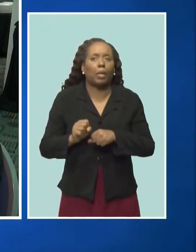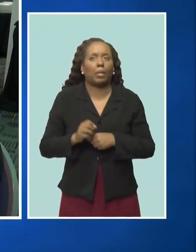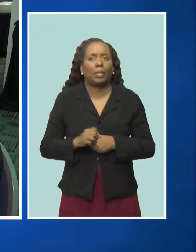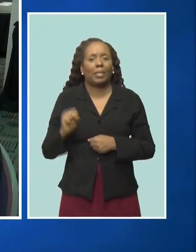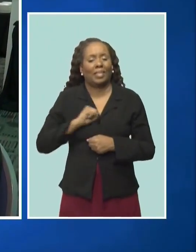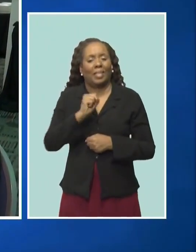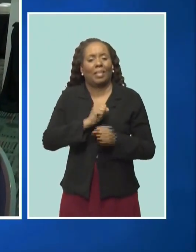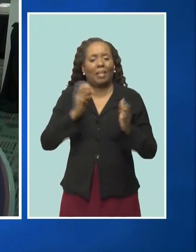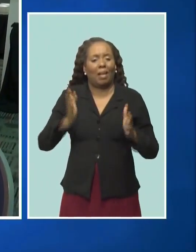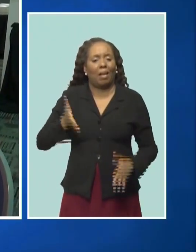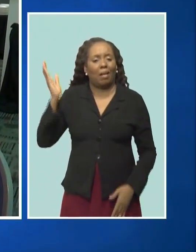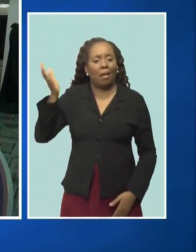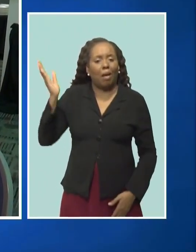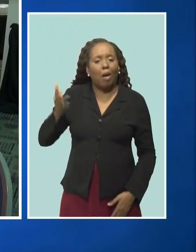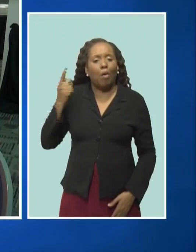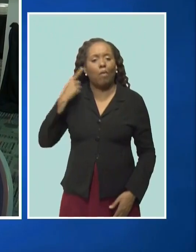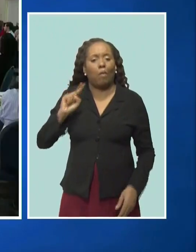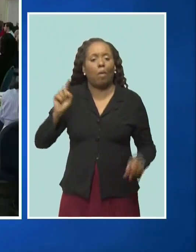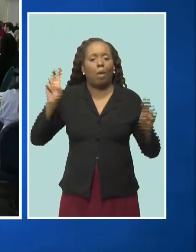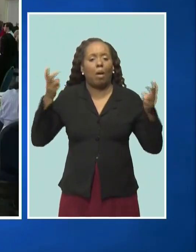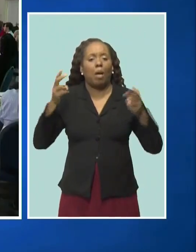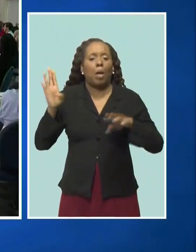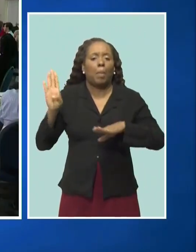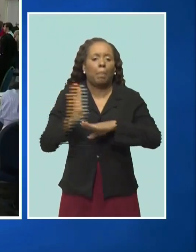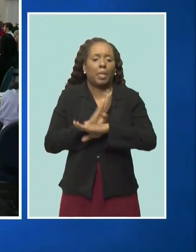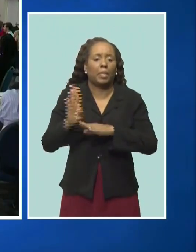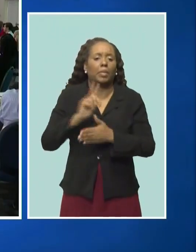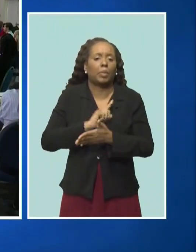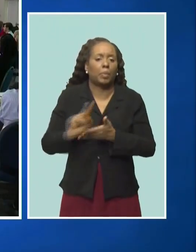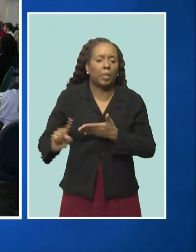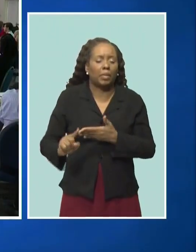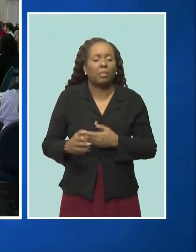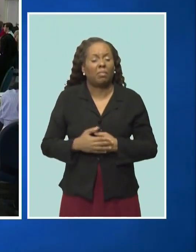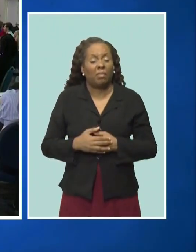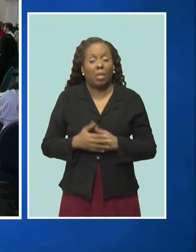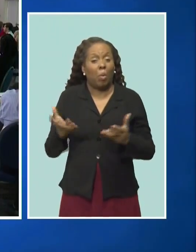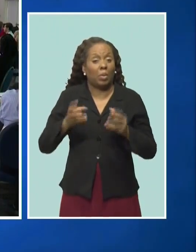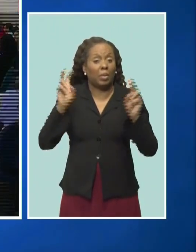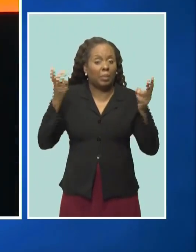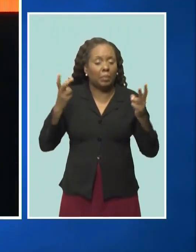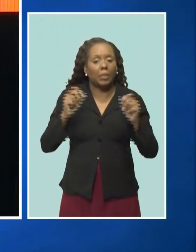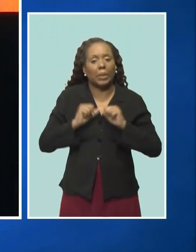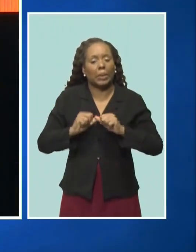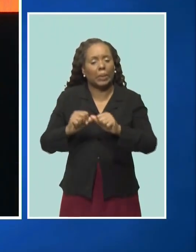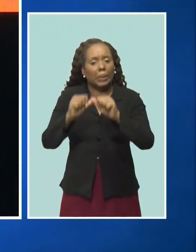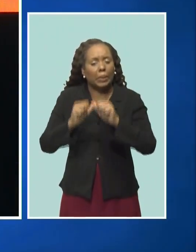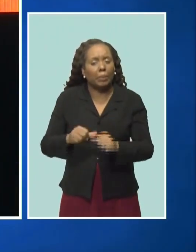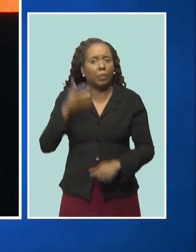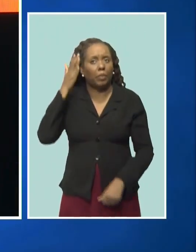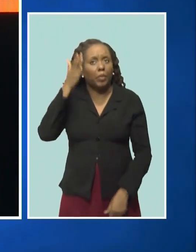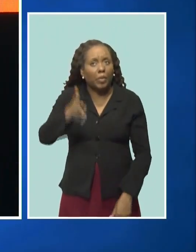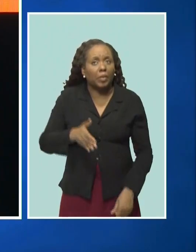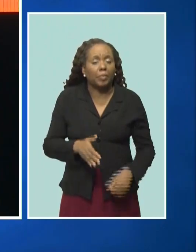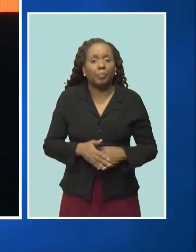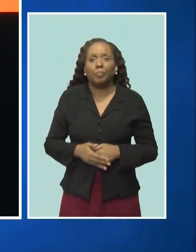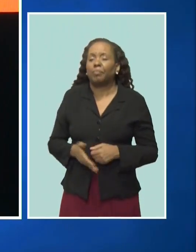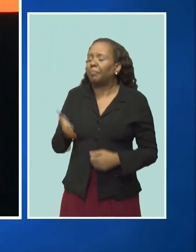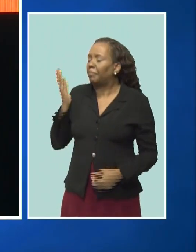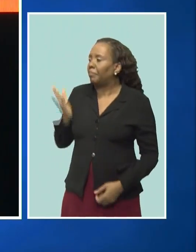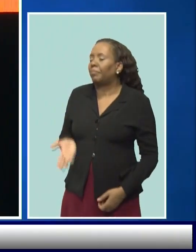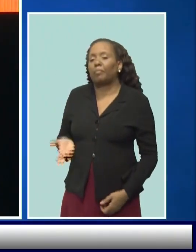titled Focusing on Innovation for a Sustainable Future. There can be a natural